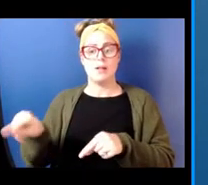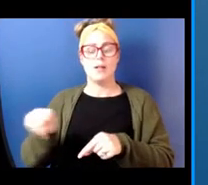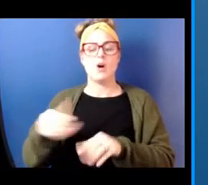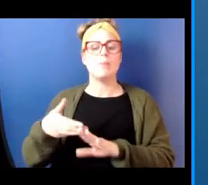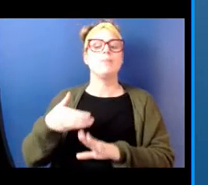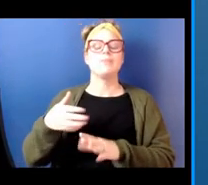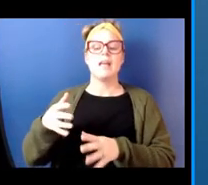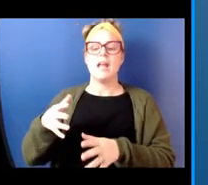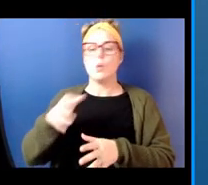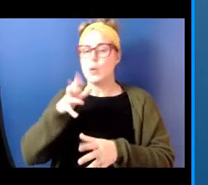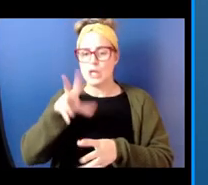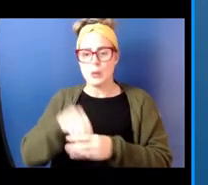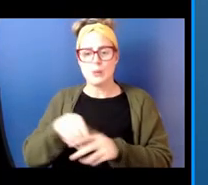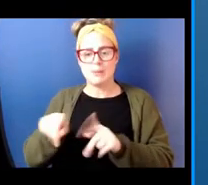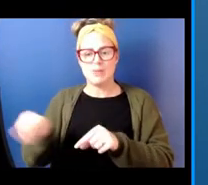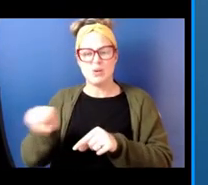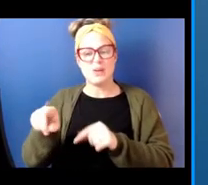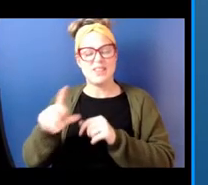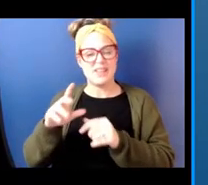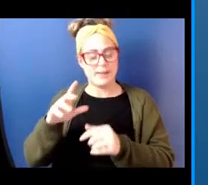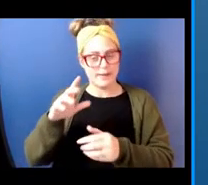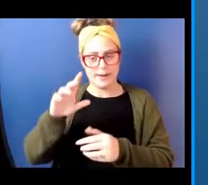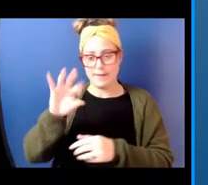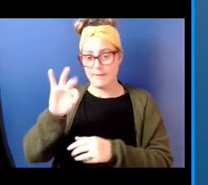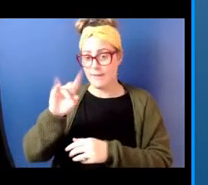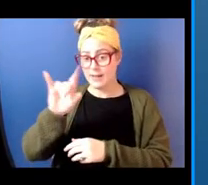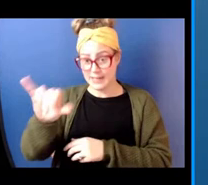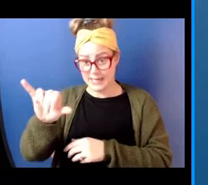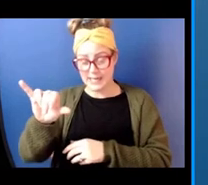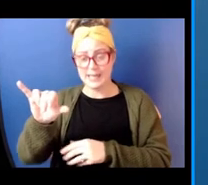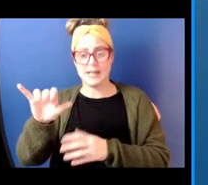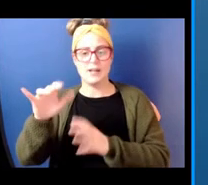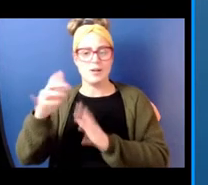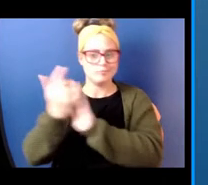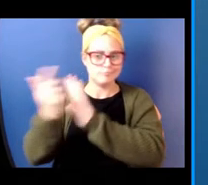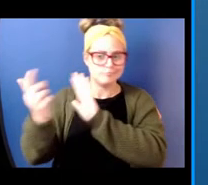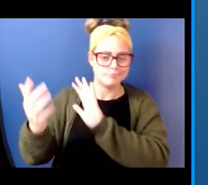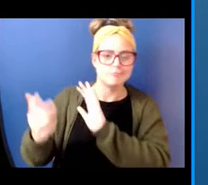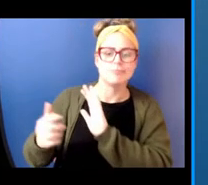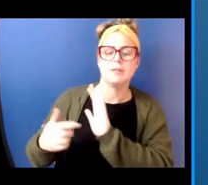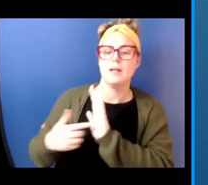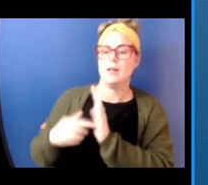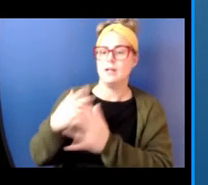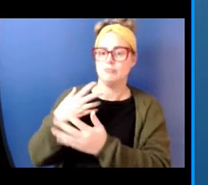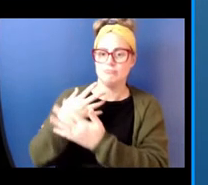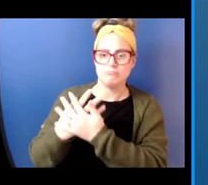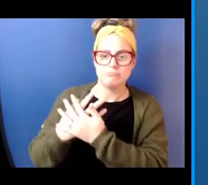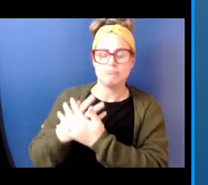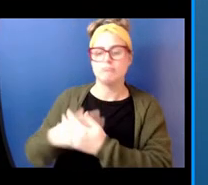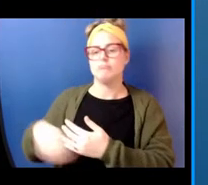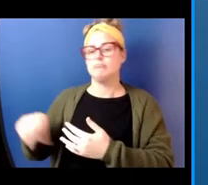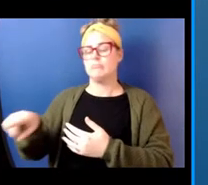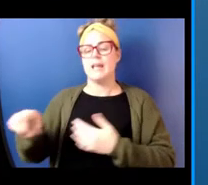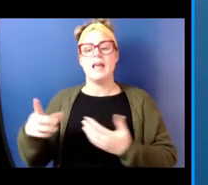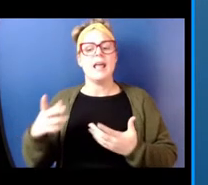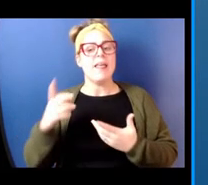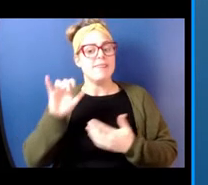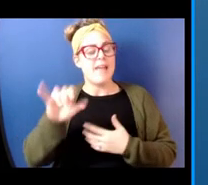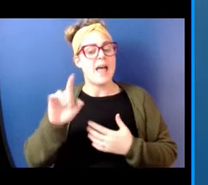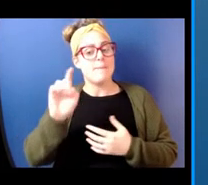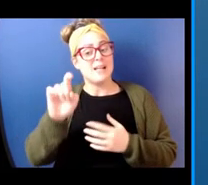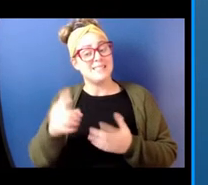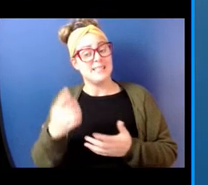or other factors and and the purpose of this regulation is achieved by the provision that one must legally